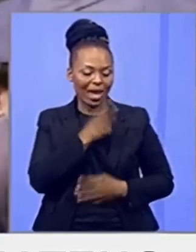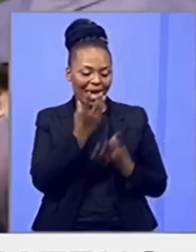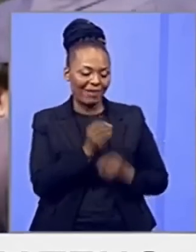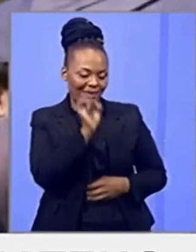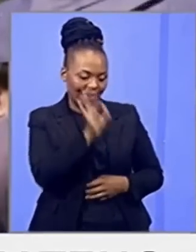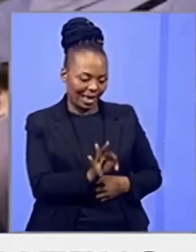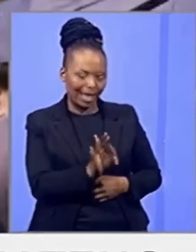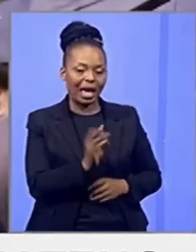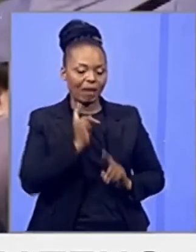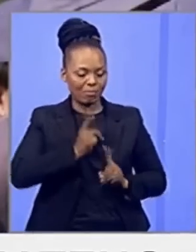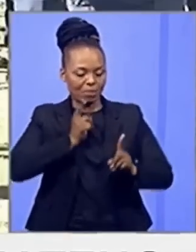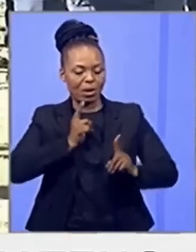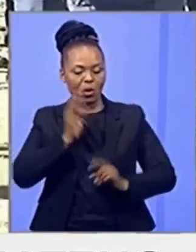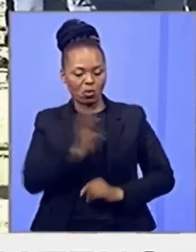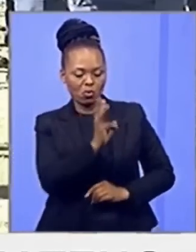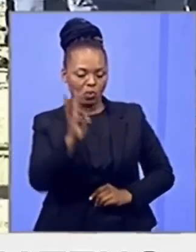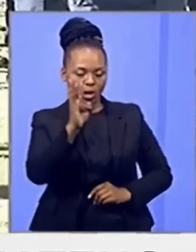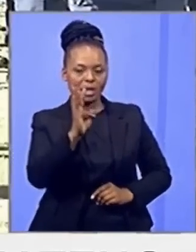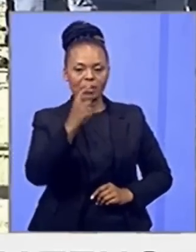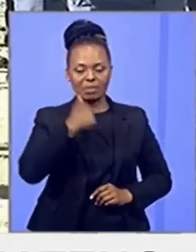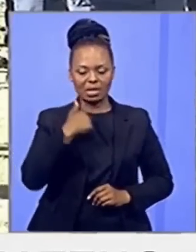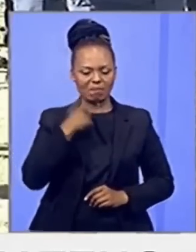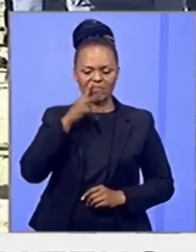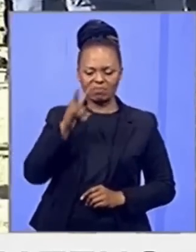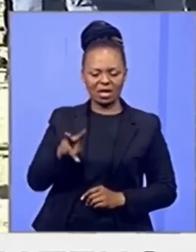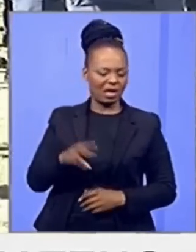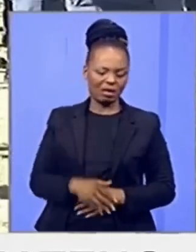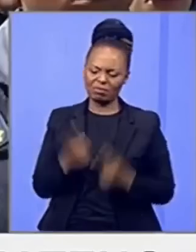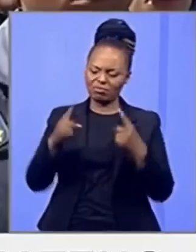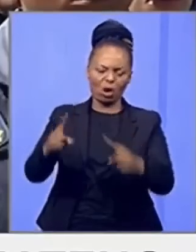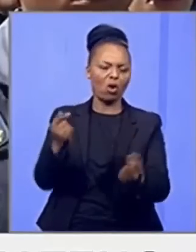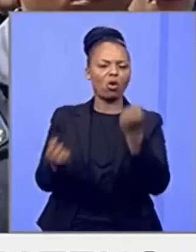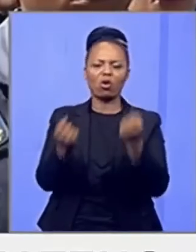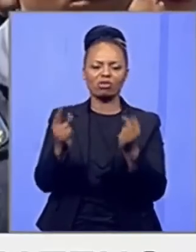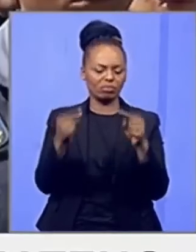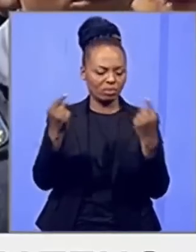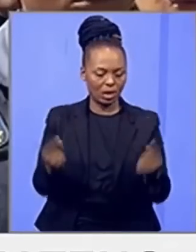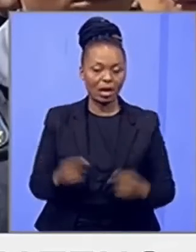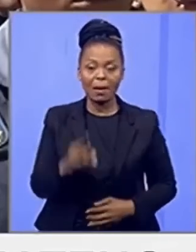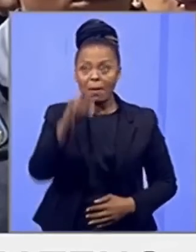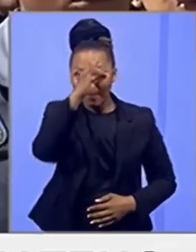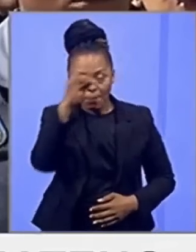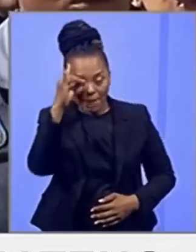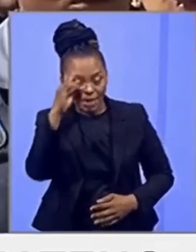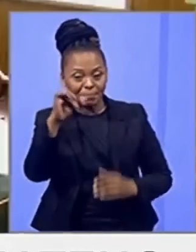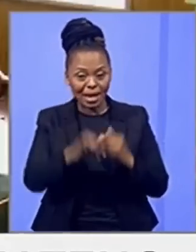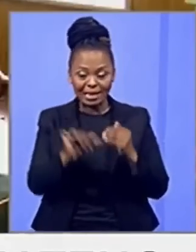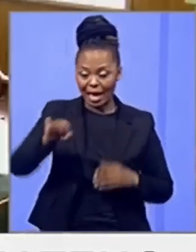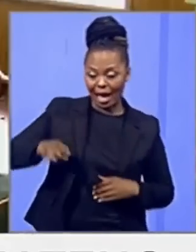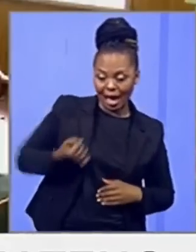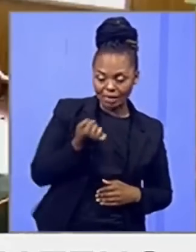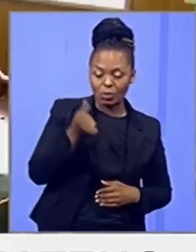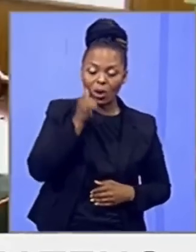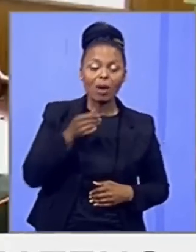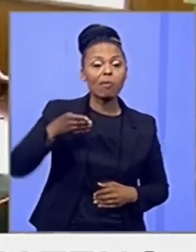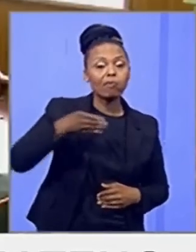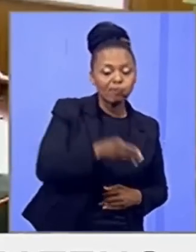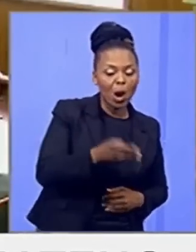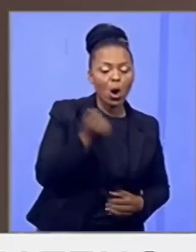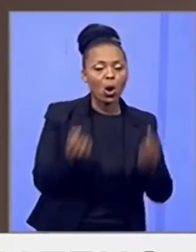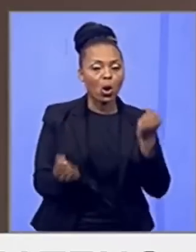attempts on my life, I don't have to attend court. And in March, when my husband attended court,